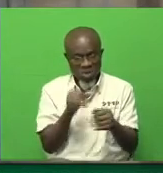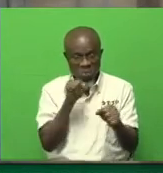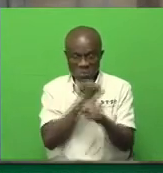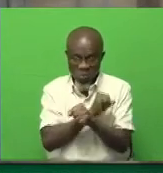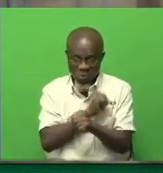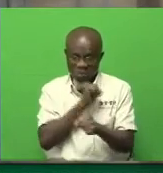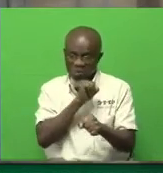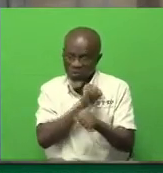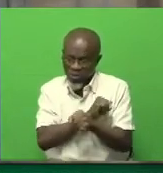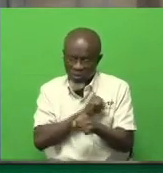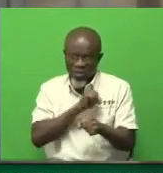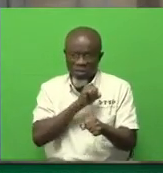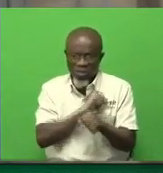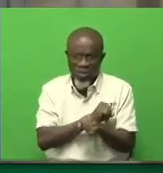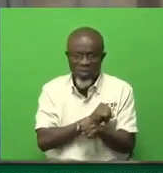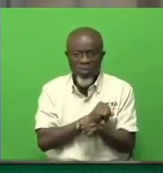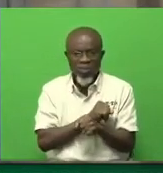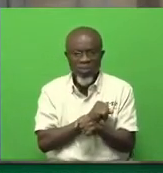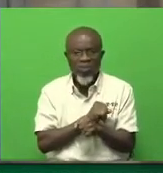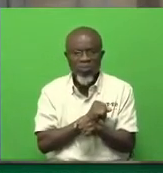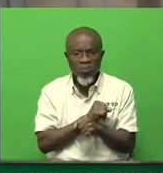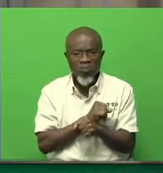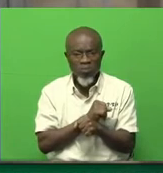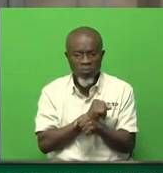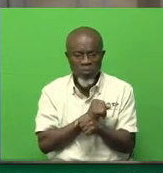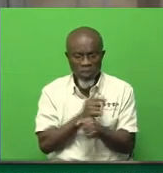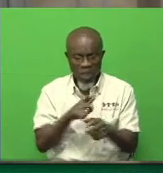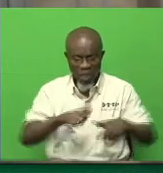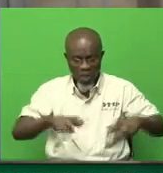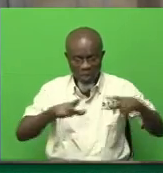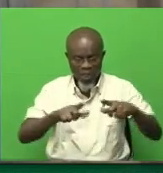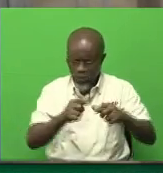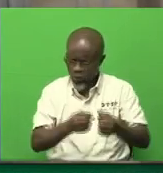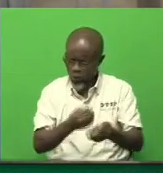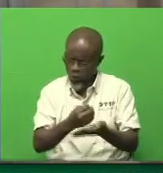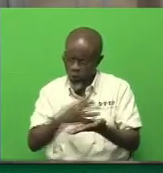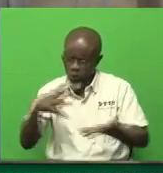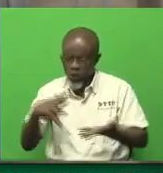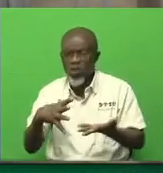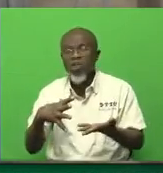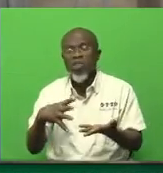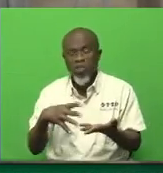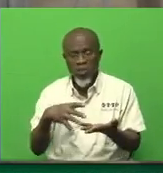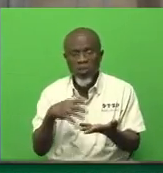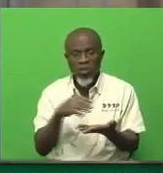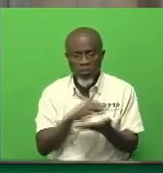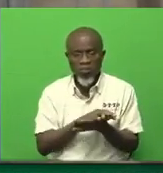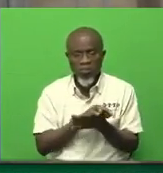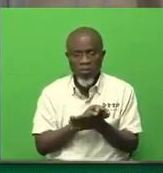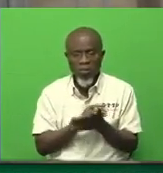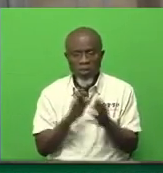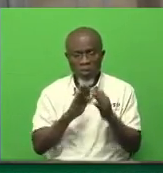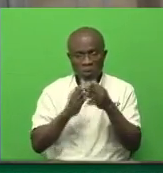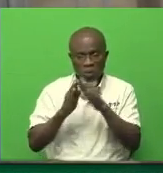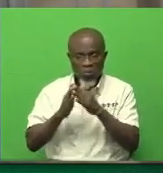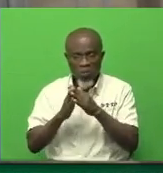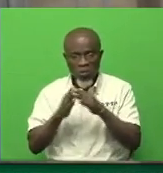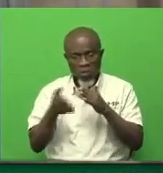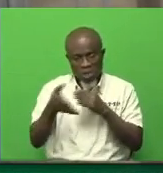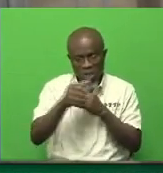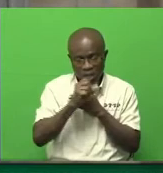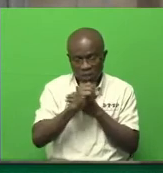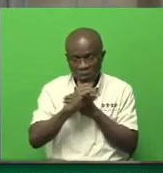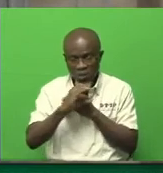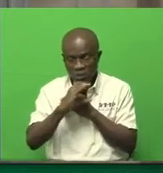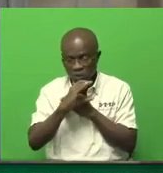lands of Agro and light manufacturing only a few years ago Deputy speaker communities of Pyrenees